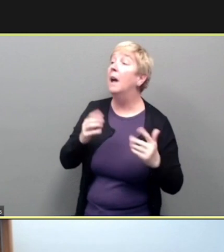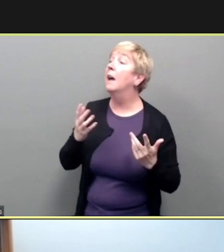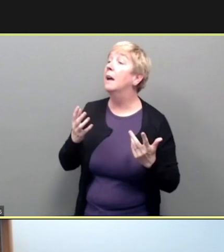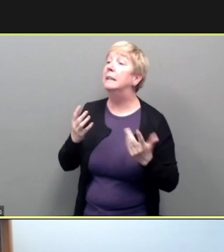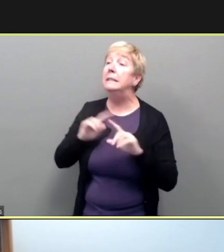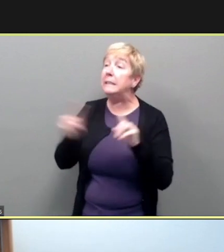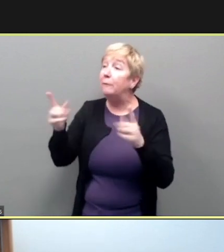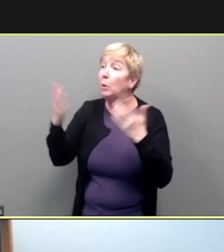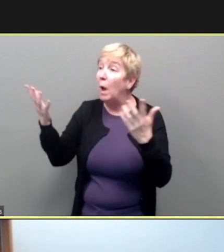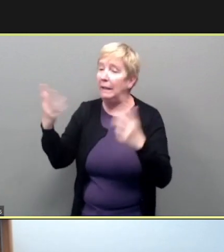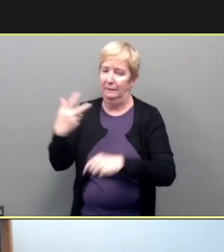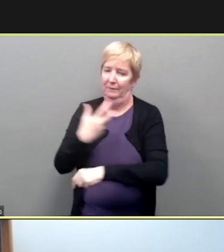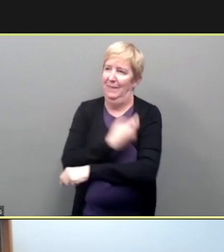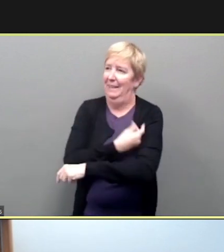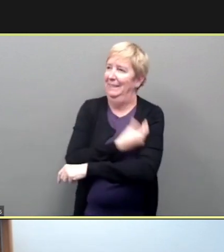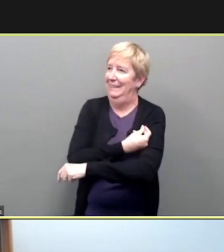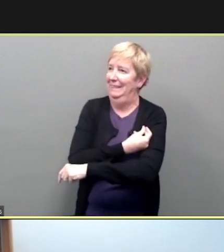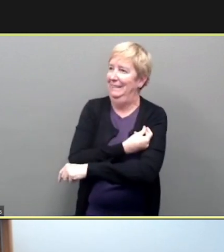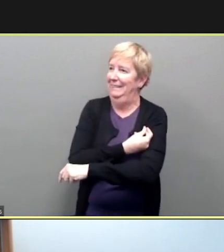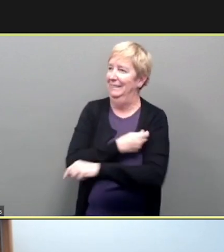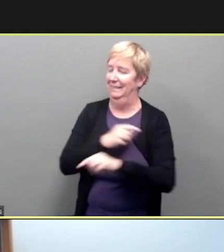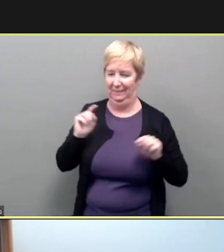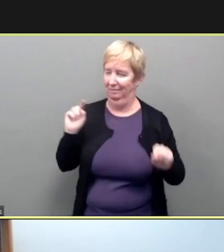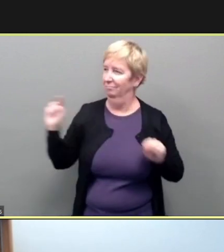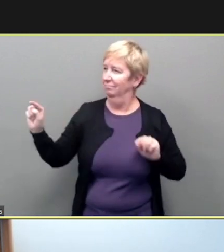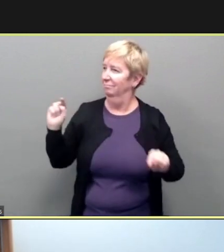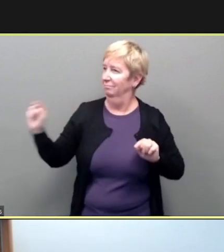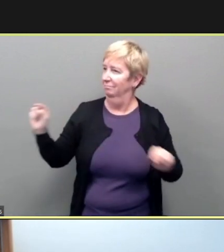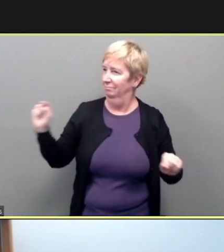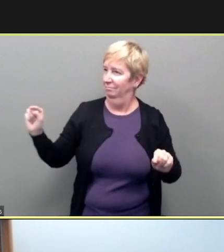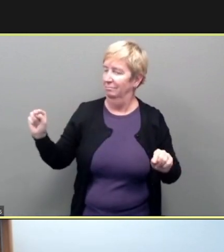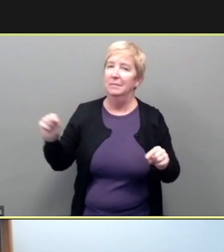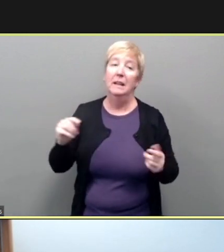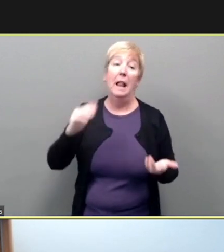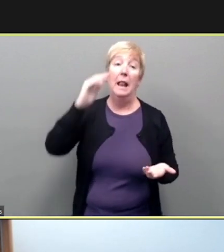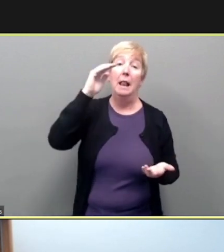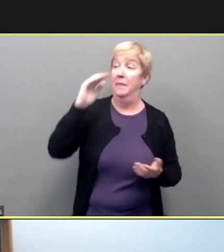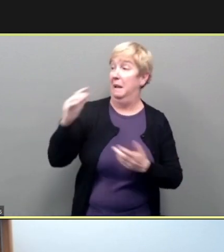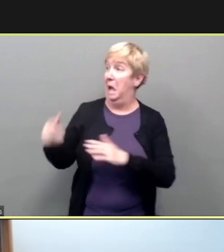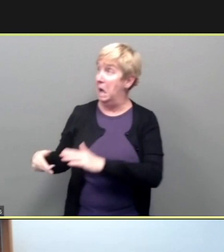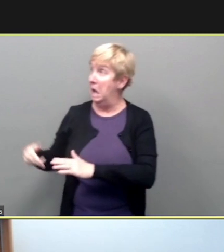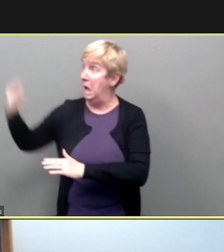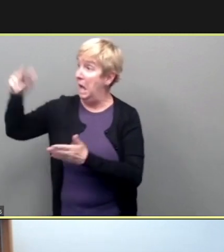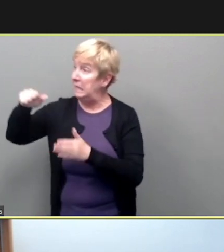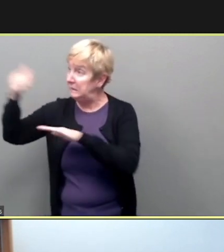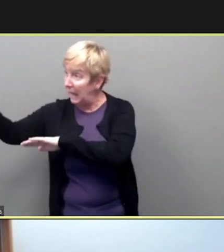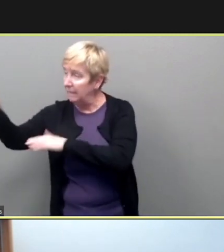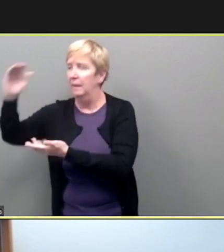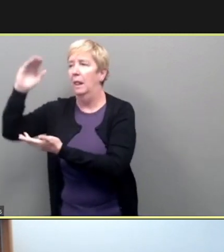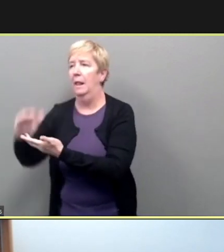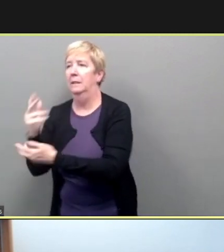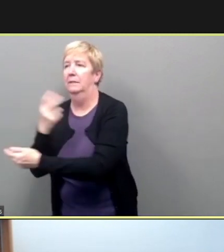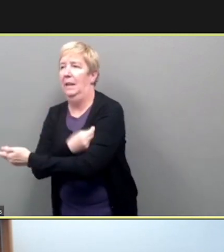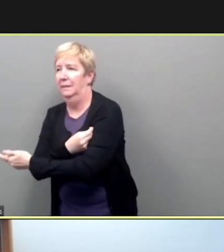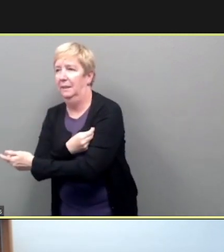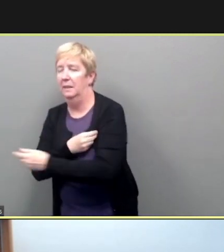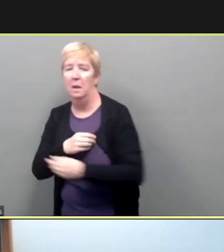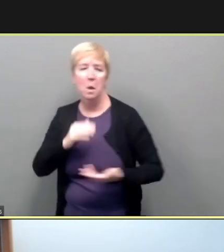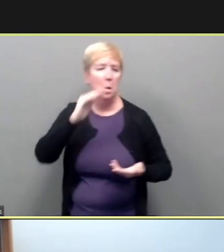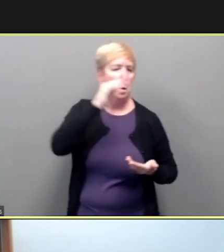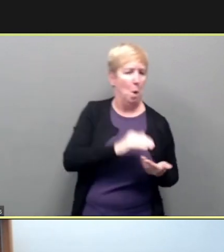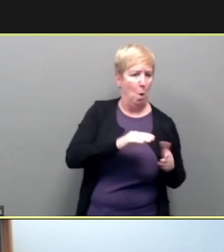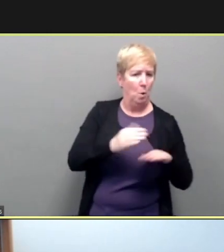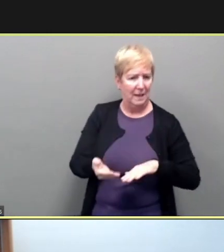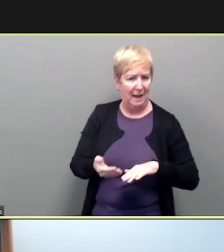coverage in the states where you see the higher death rates as compared to states